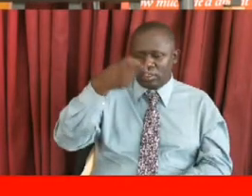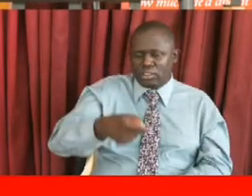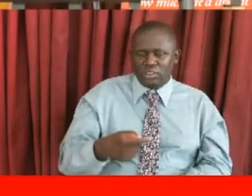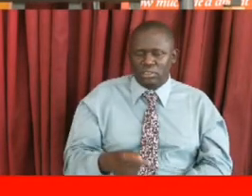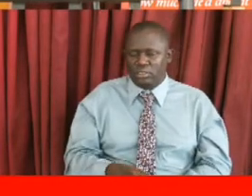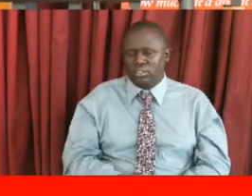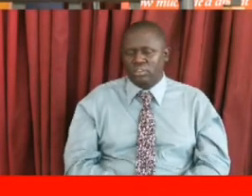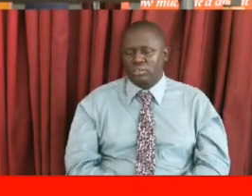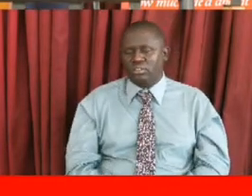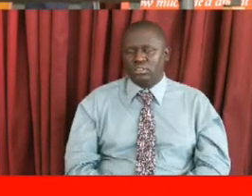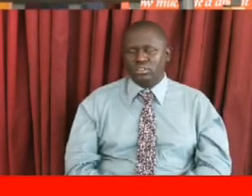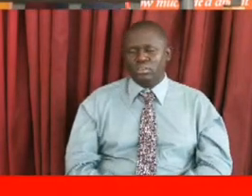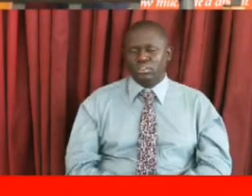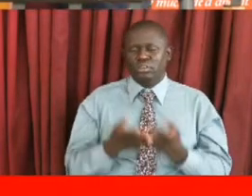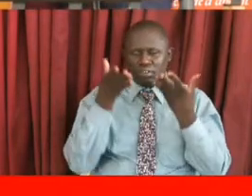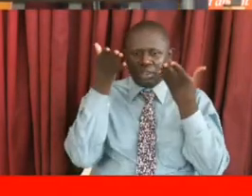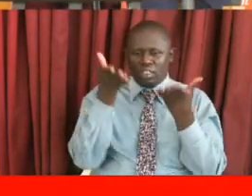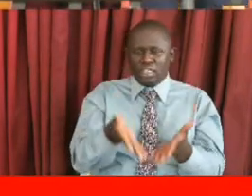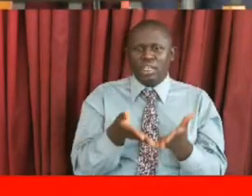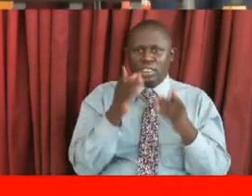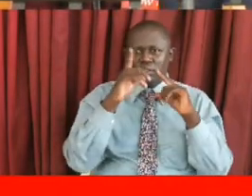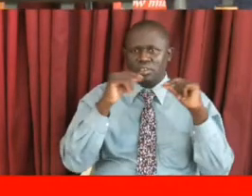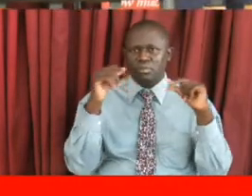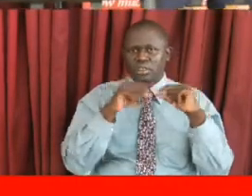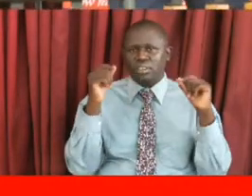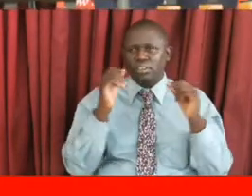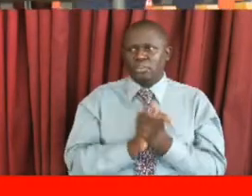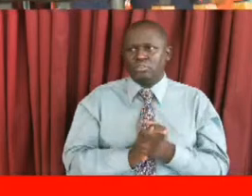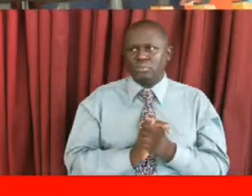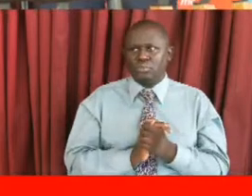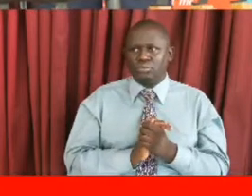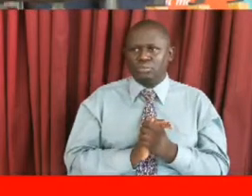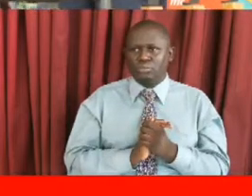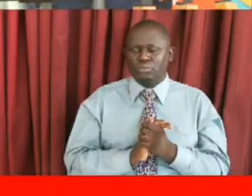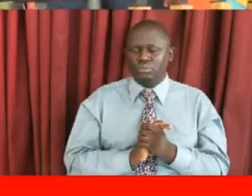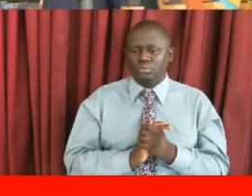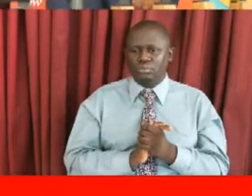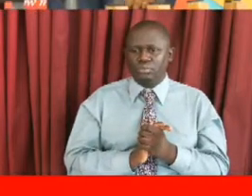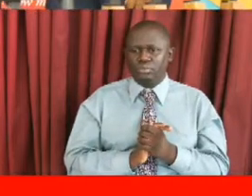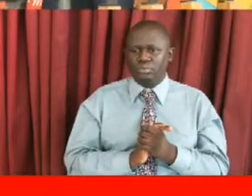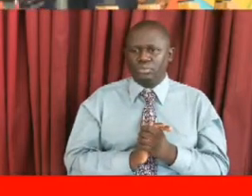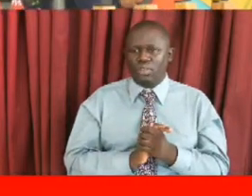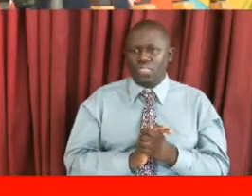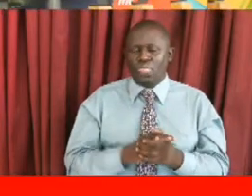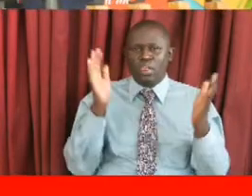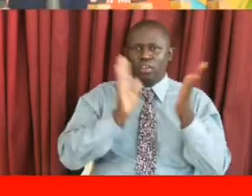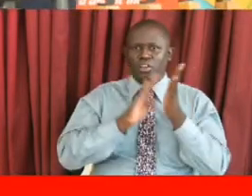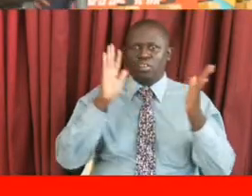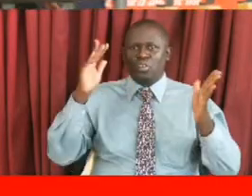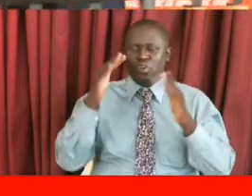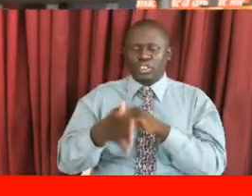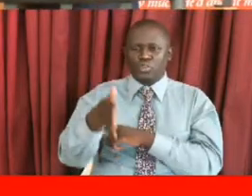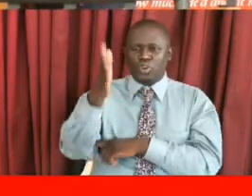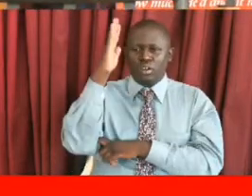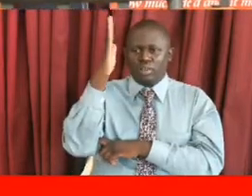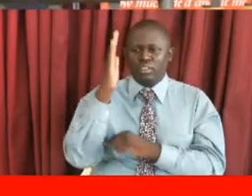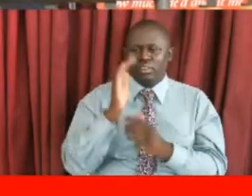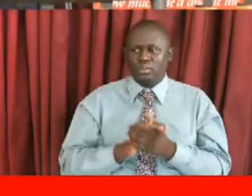saying here is the message Oh Glory to